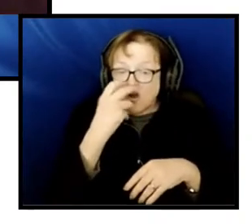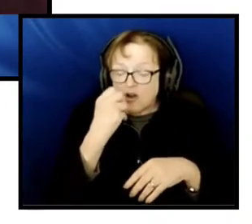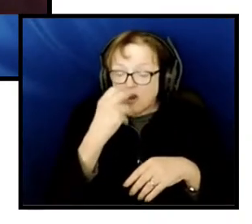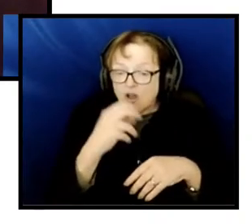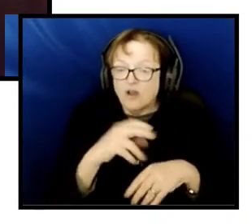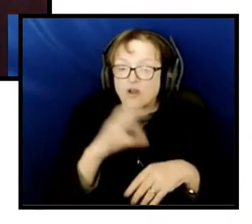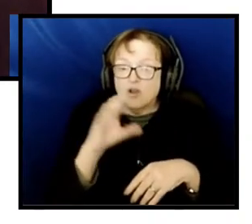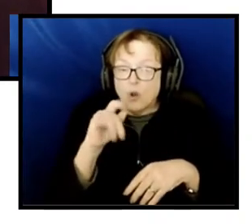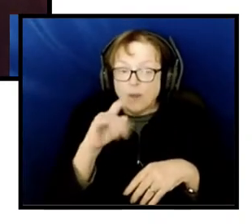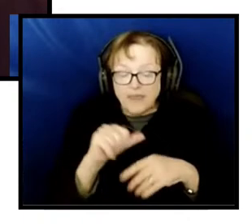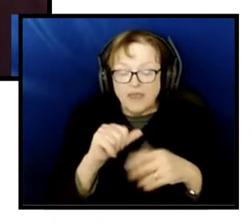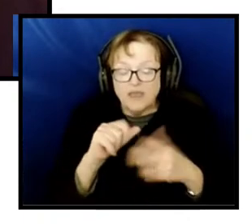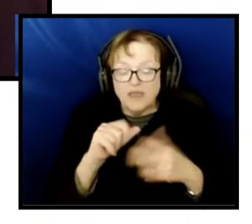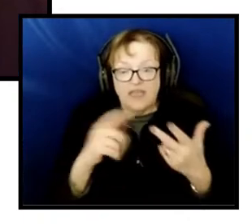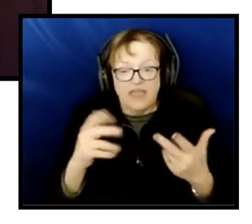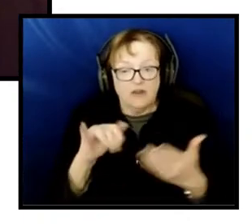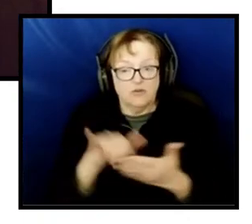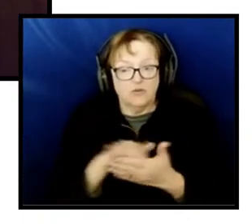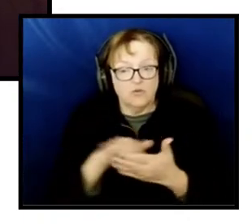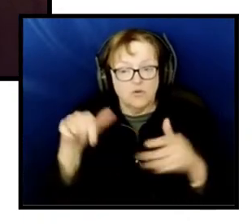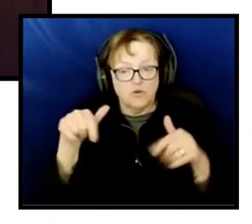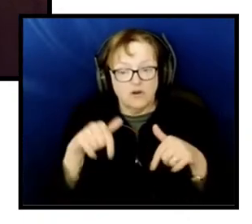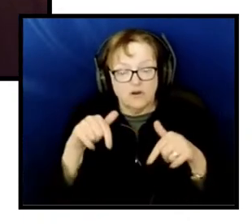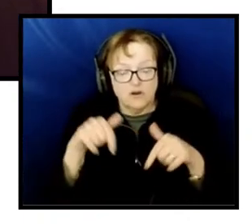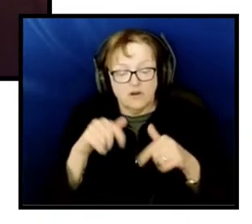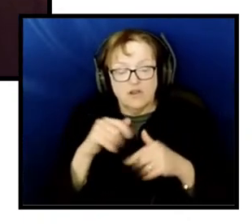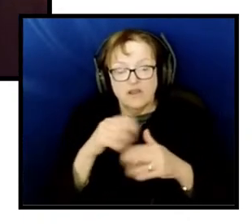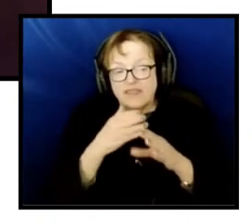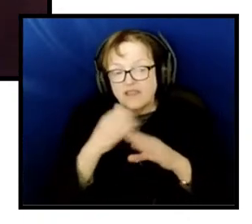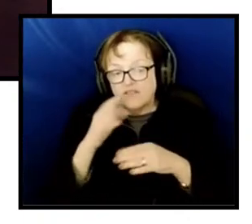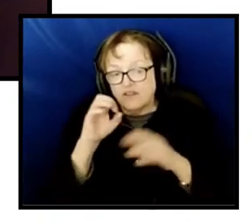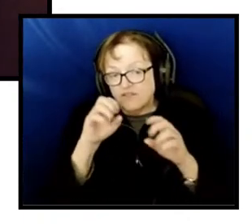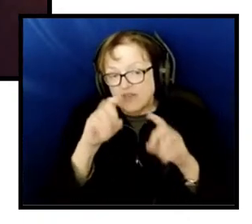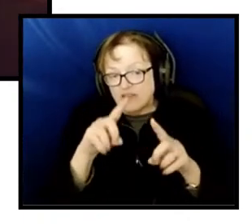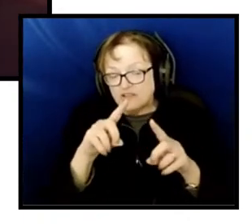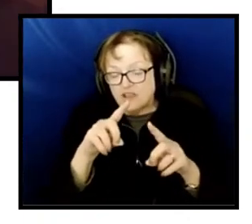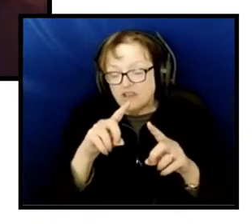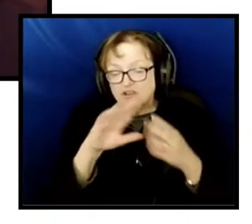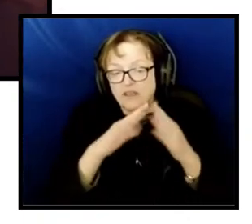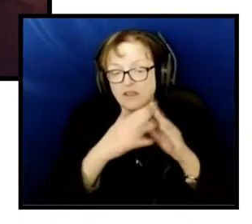City. They also work in the fields of education and community